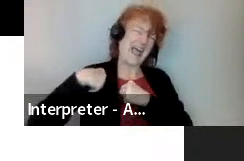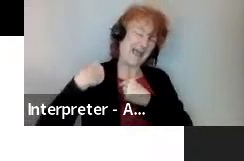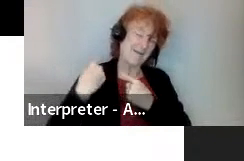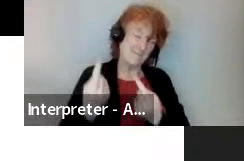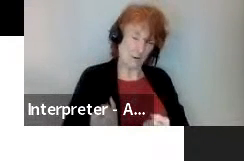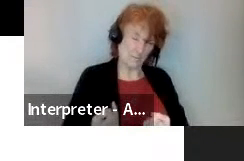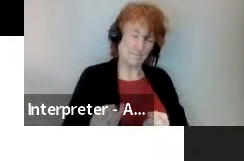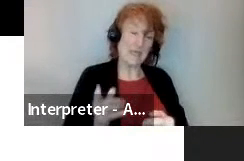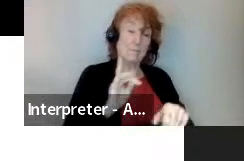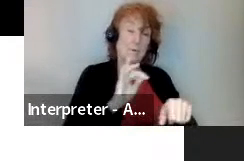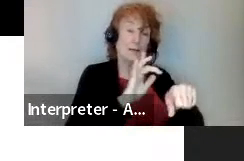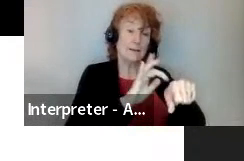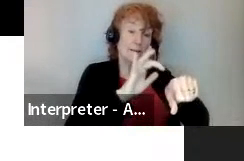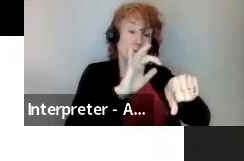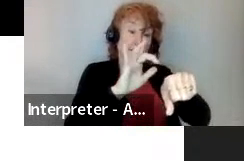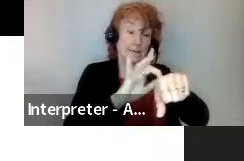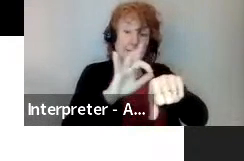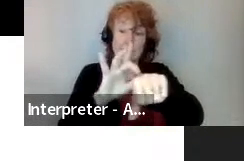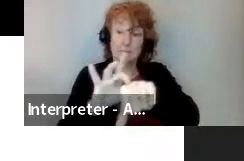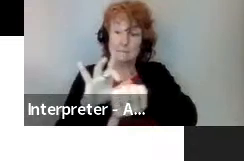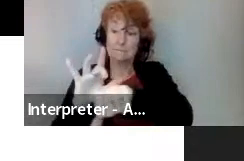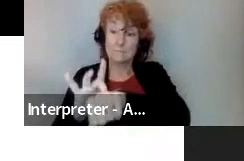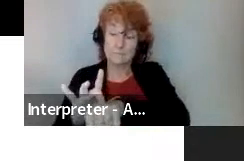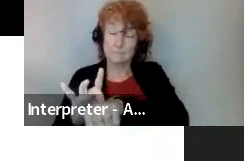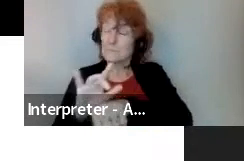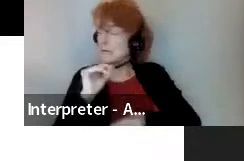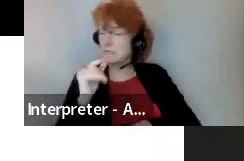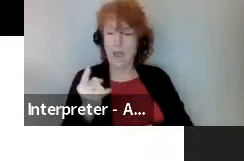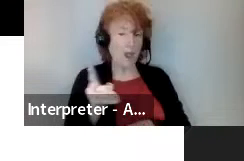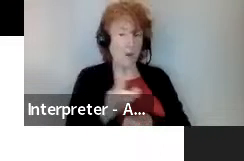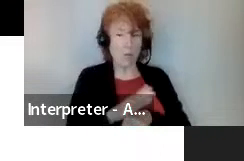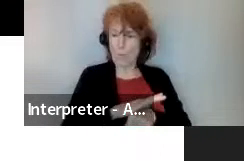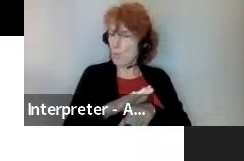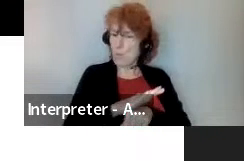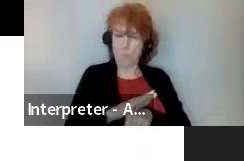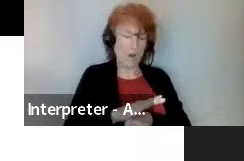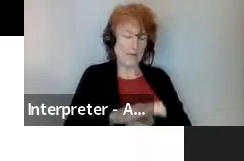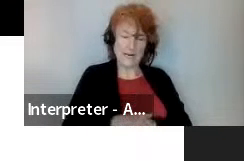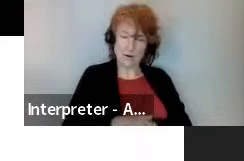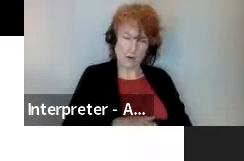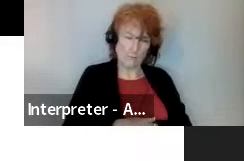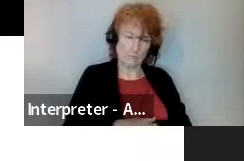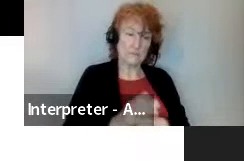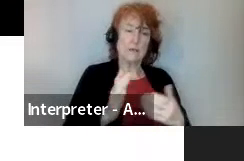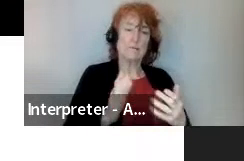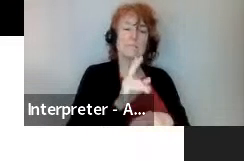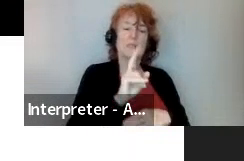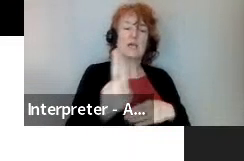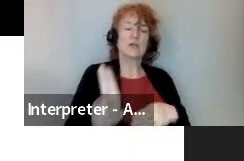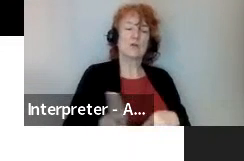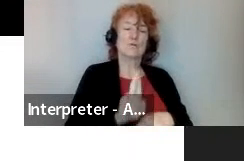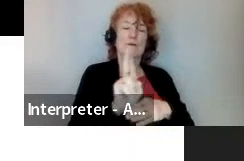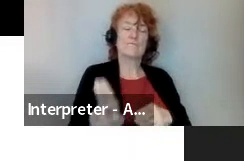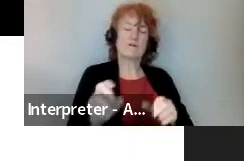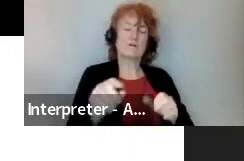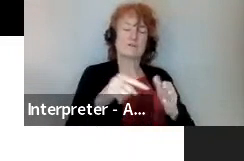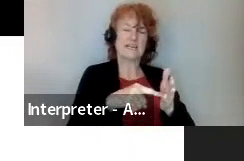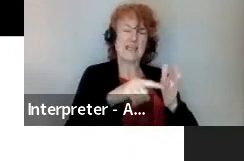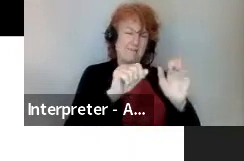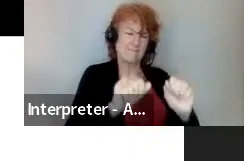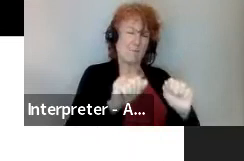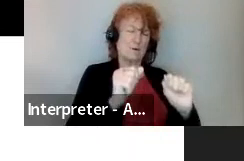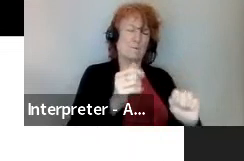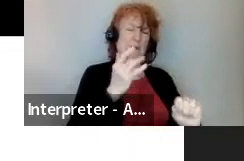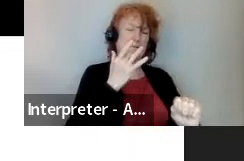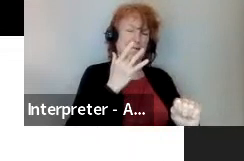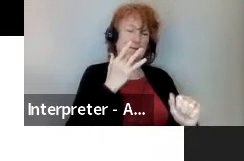is taking it on alone. Some of our major proposals include the Universal Affordability Preference, or UAP, which will allow bigger buildings